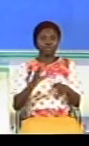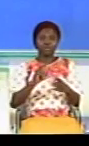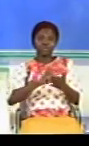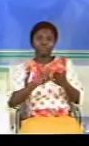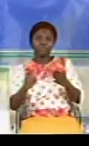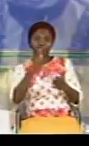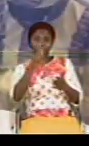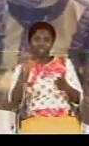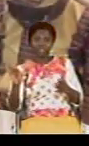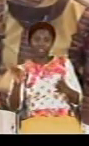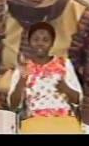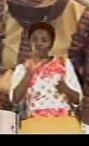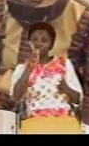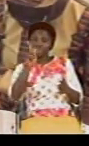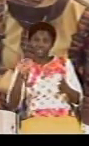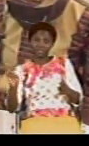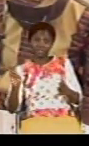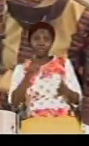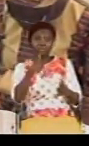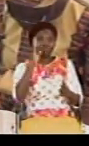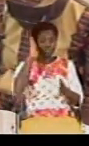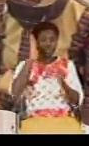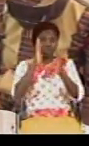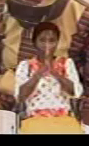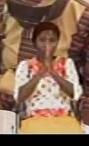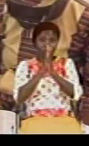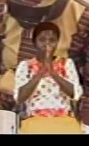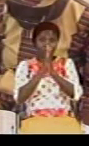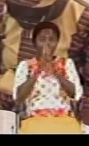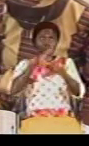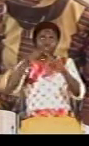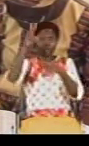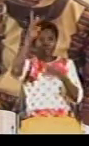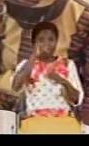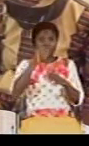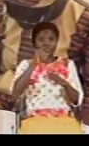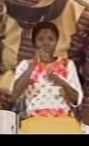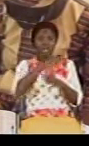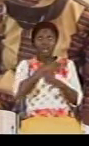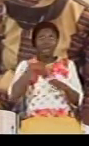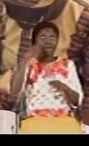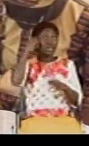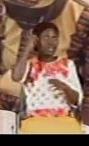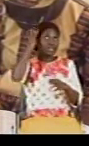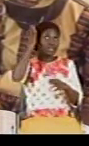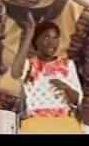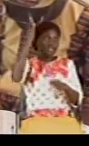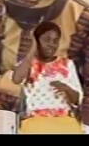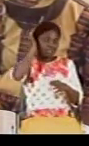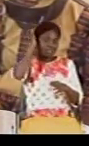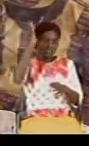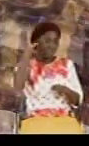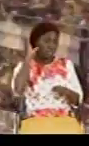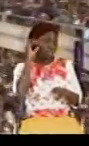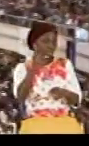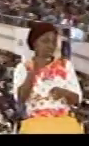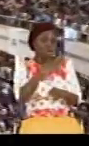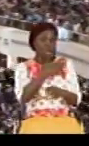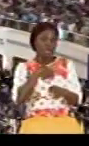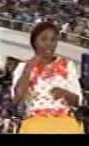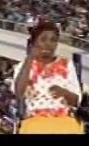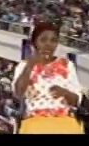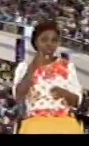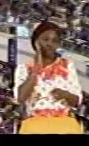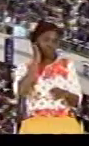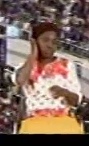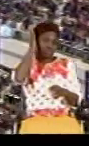prayer unto him. What will happen? And he shall hear thee, and thou shalt pay